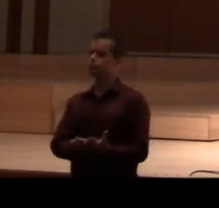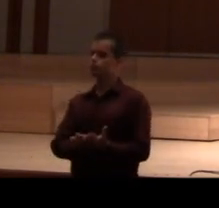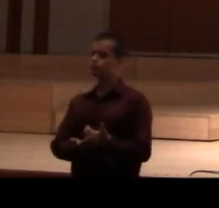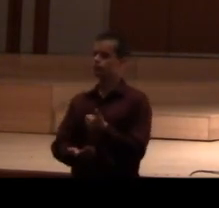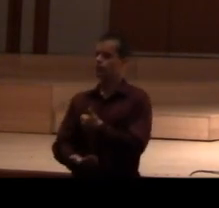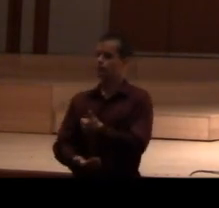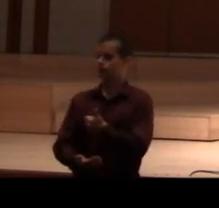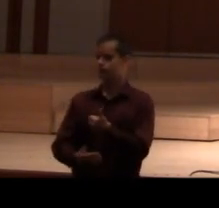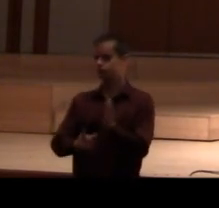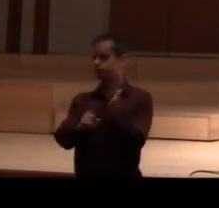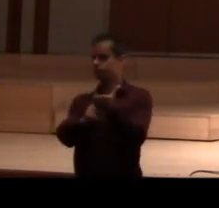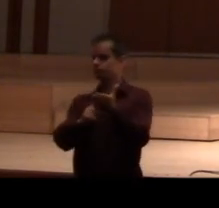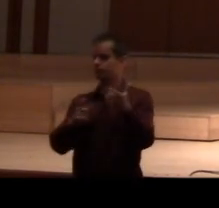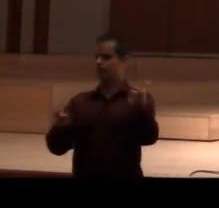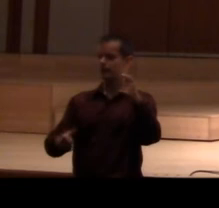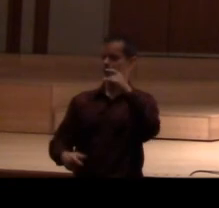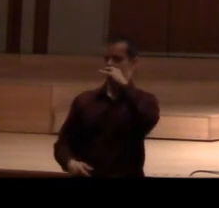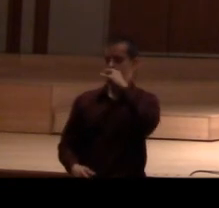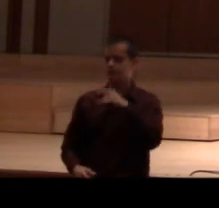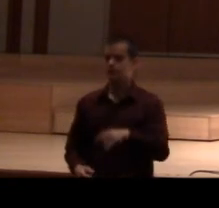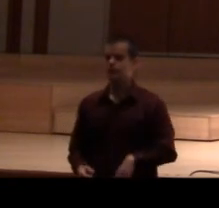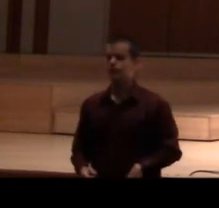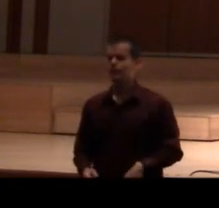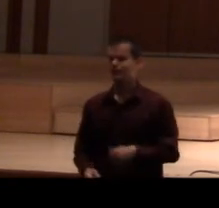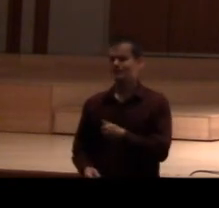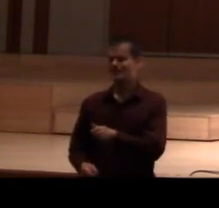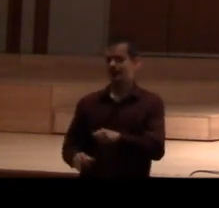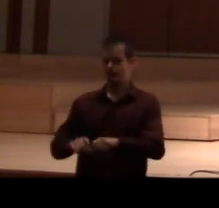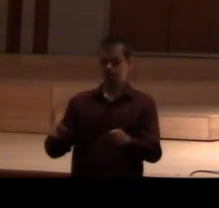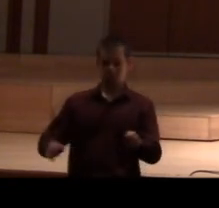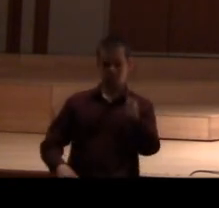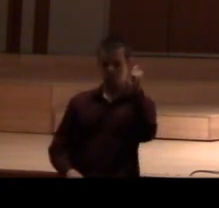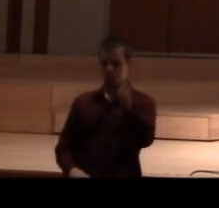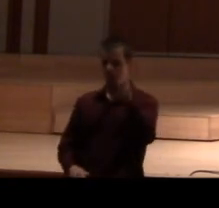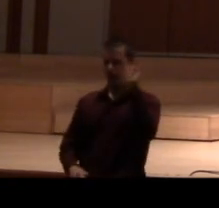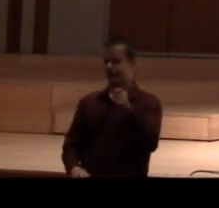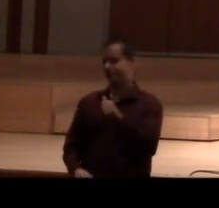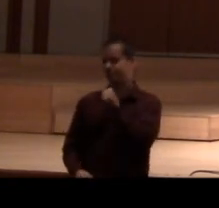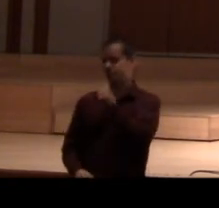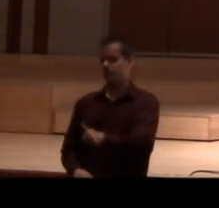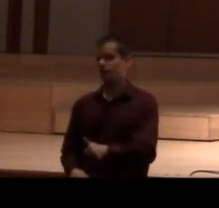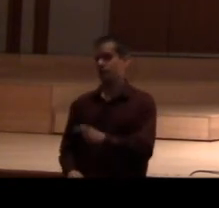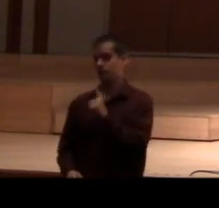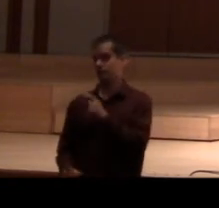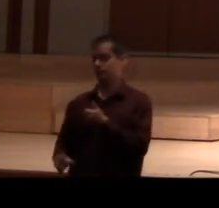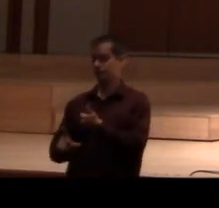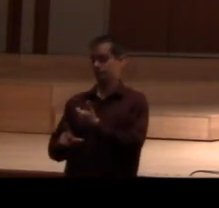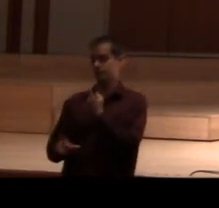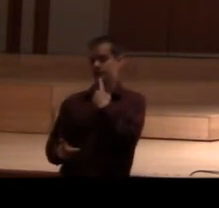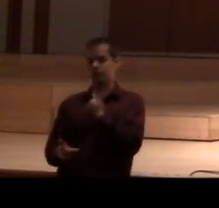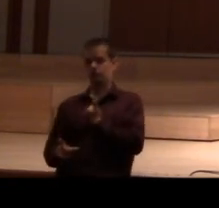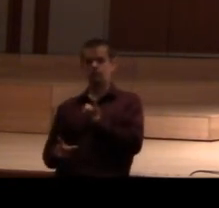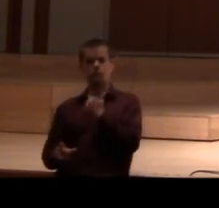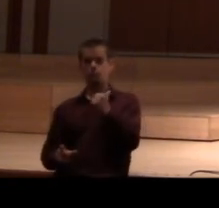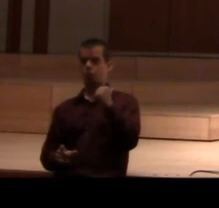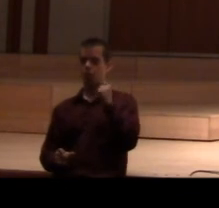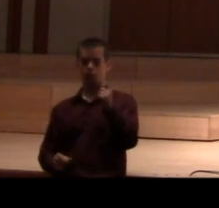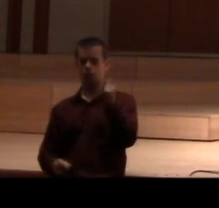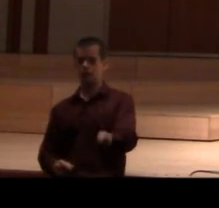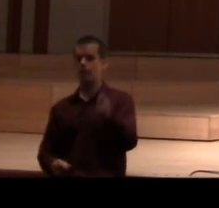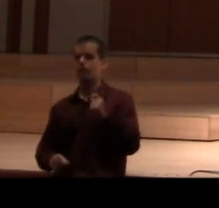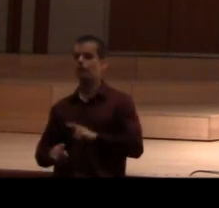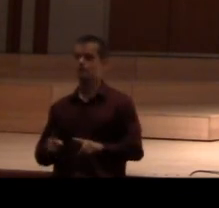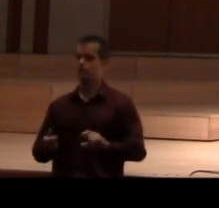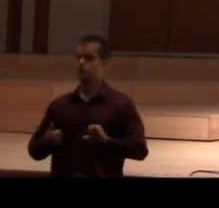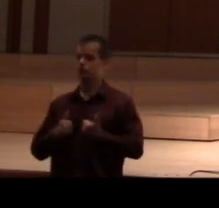kids. She's not quite the wacky one hands with the ruler type of teacher, indeed she tells herself that she won't be, but she does face the challenge